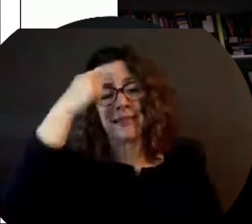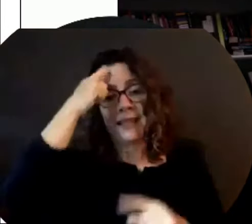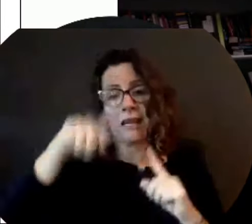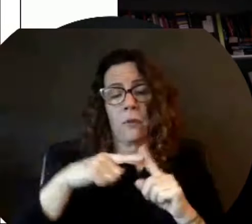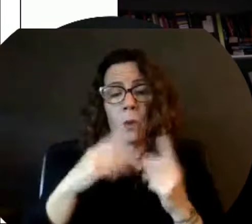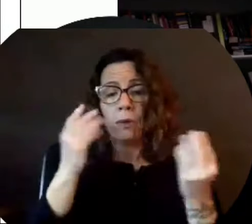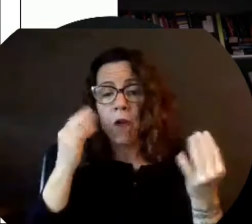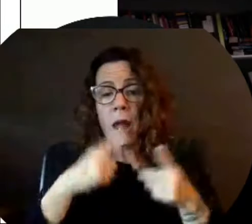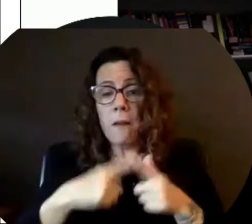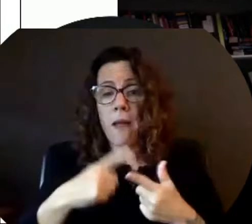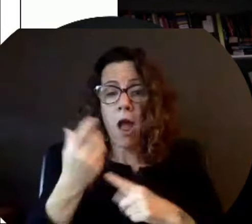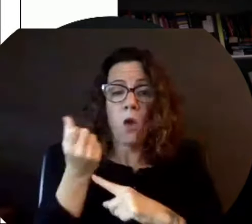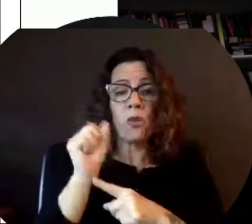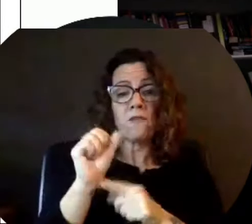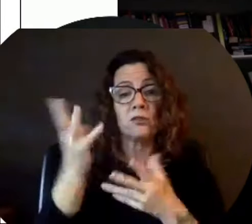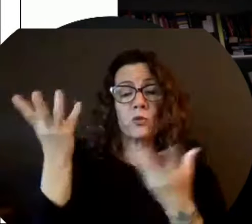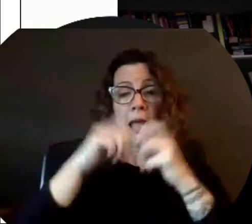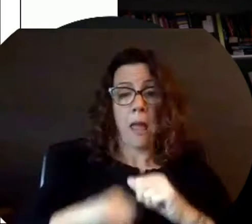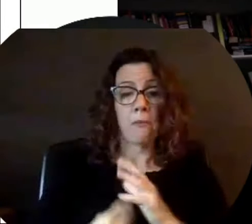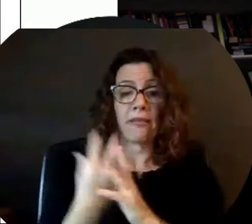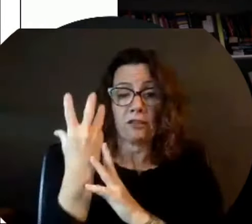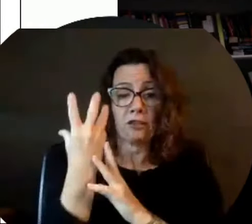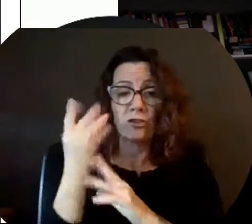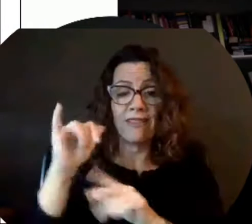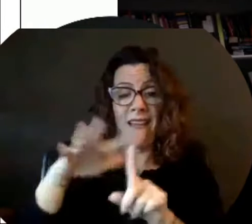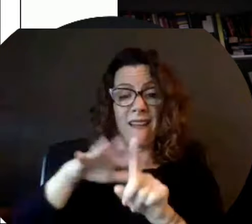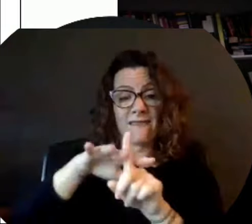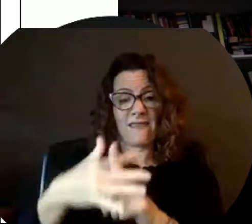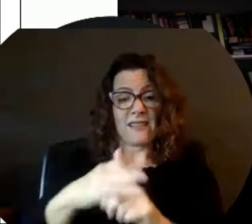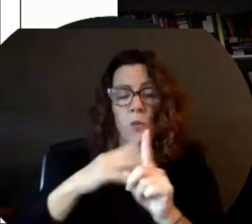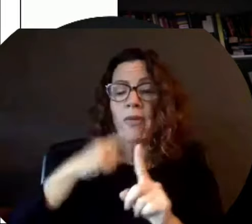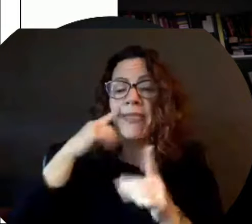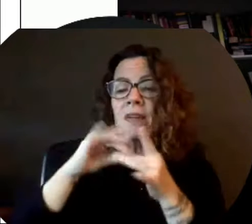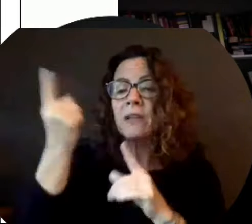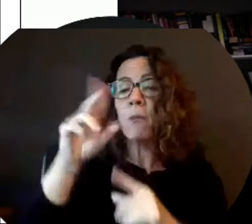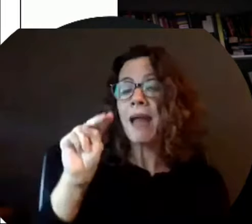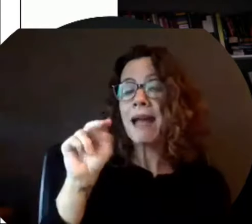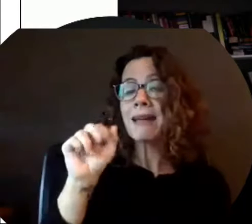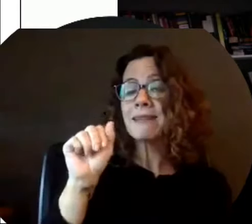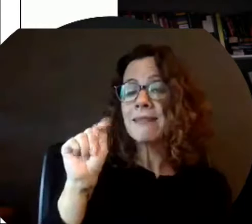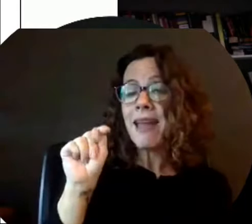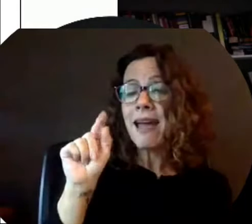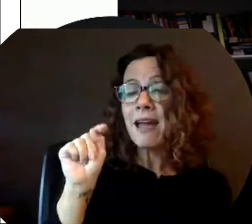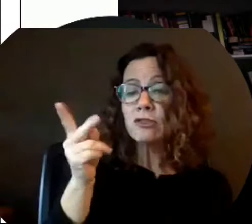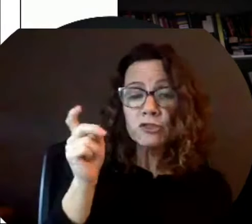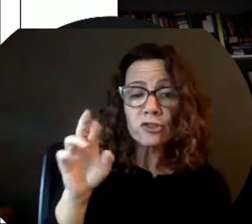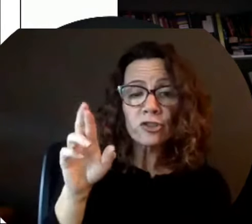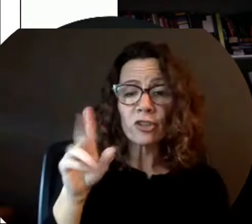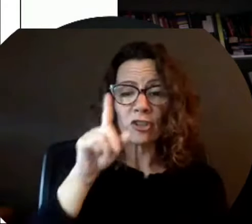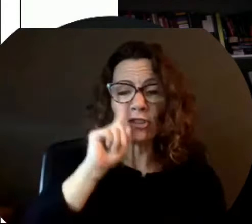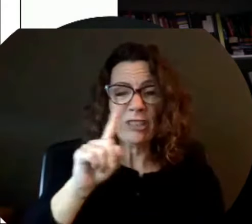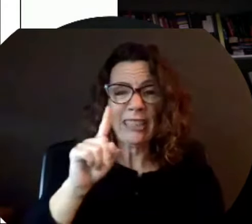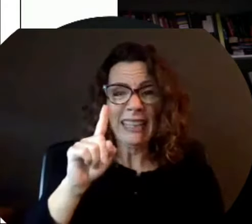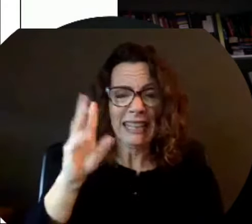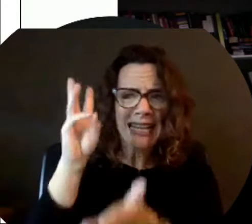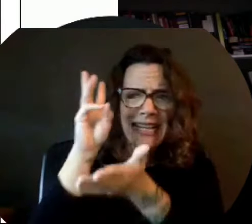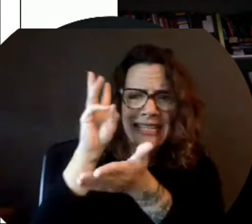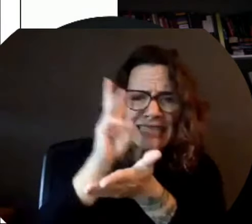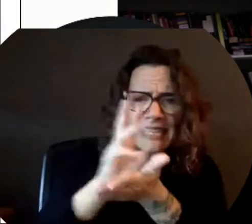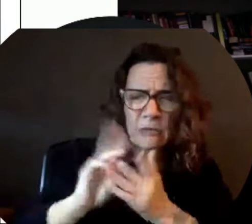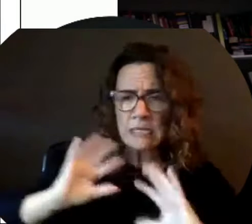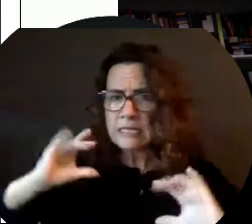think those kinds of, I think those day-to-day acts of mutual aid are what allow slaves in the context